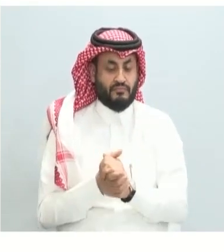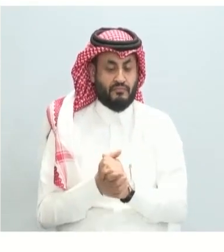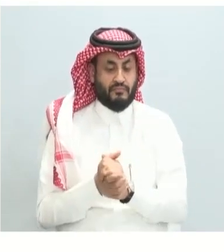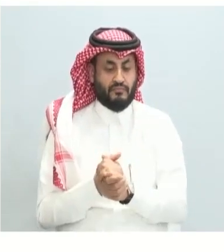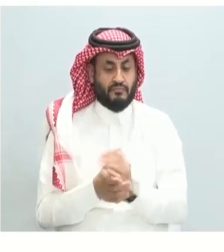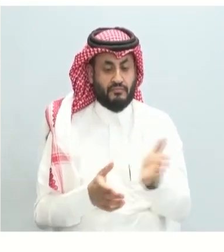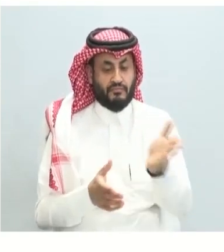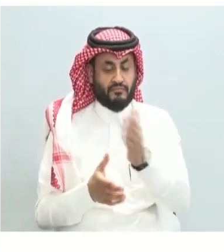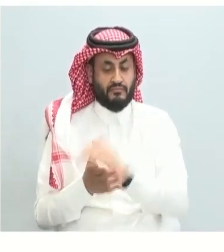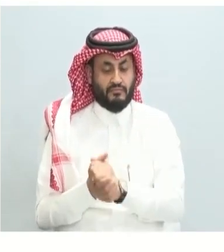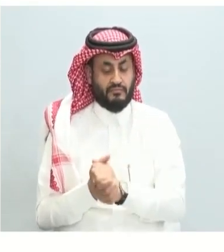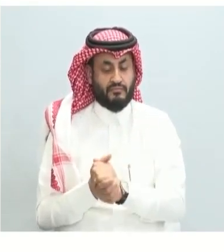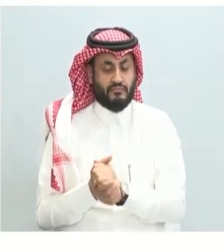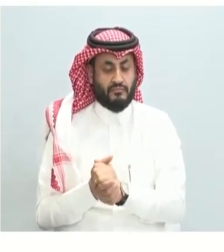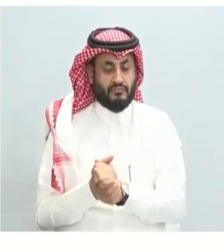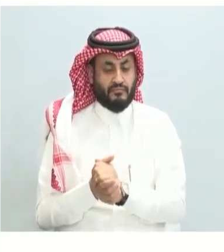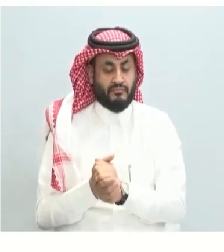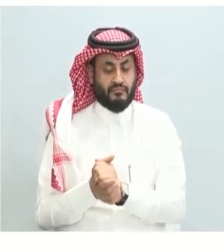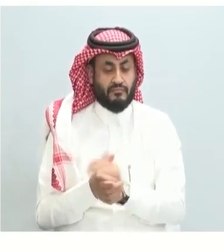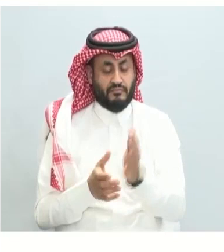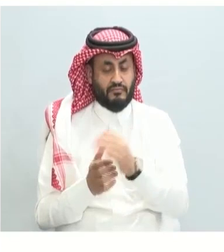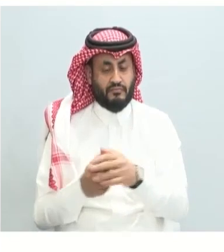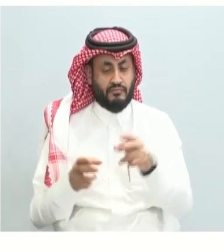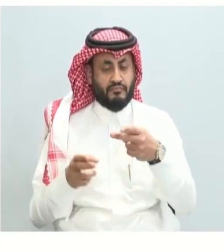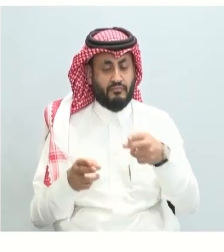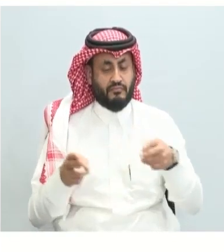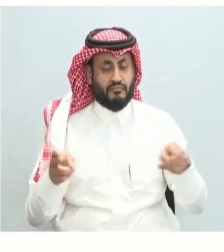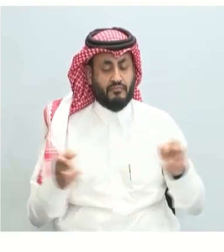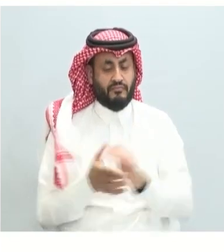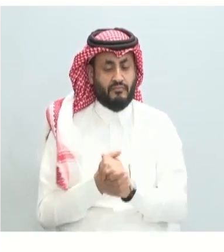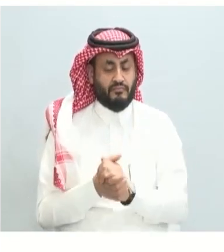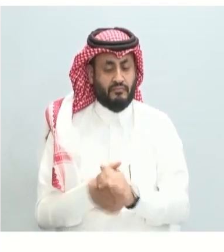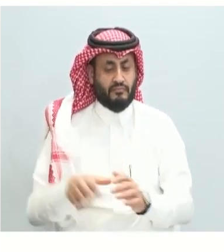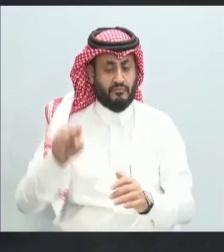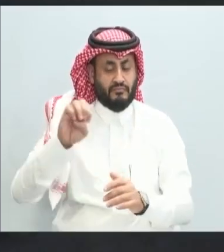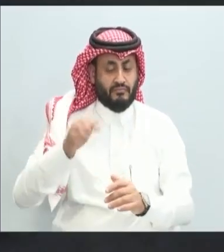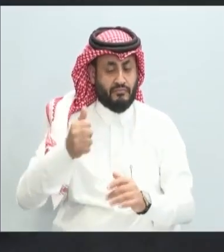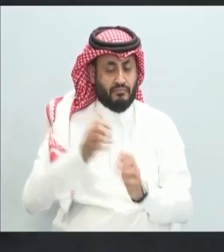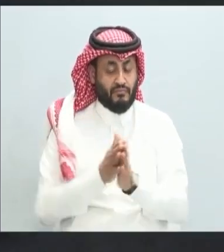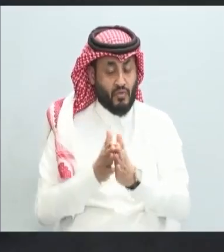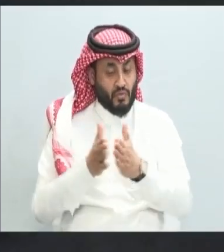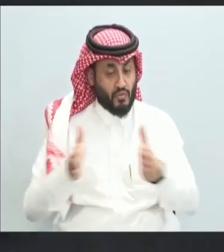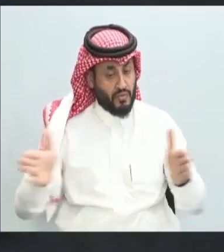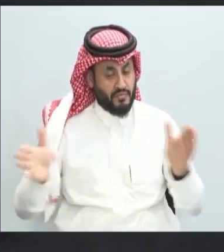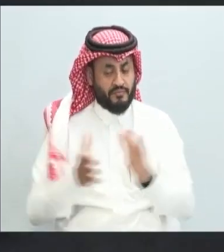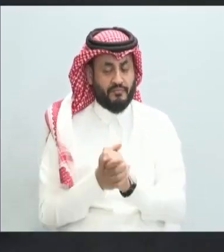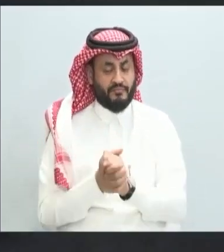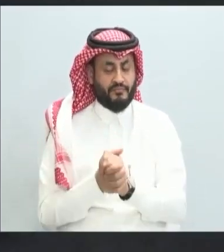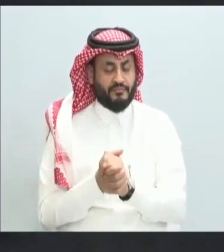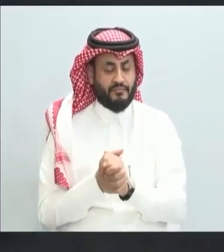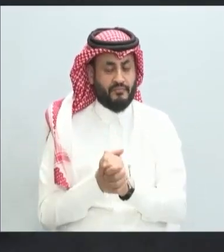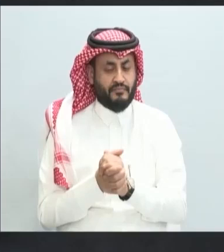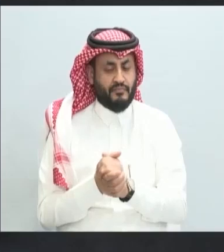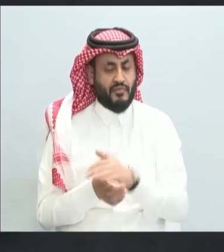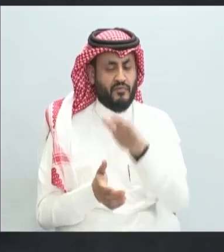mark, or we put the check mark. Next we have sea. Sea. Is it long